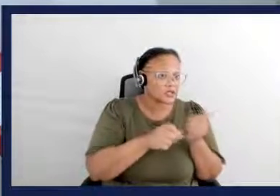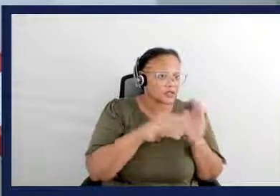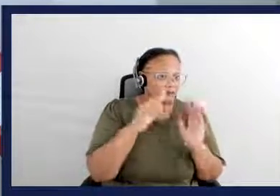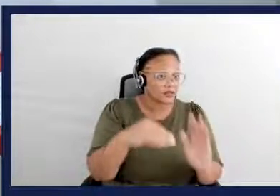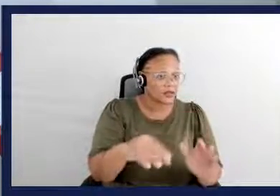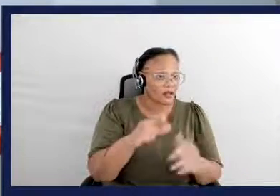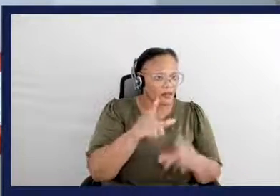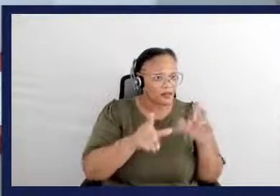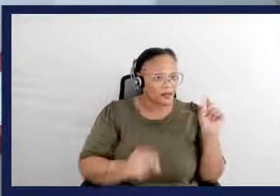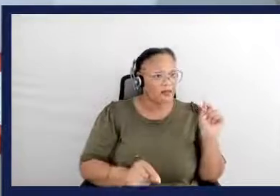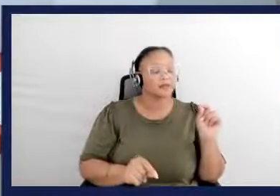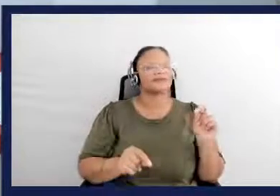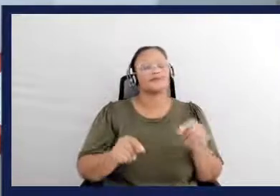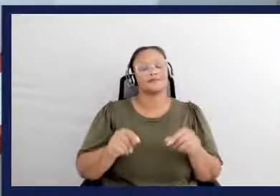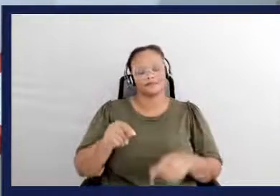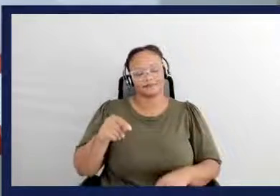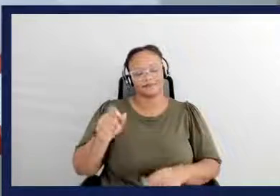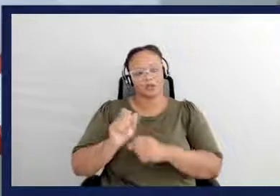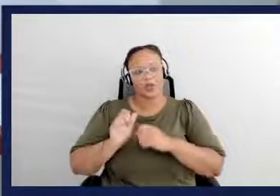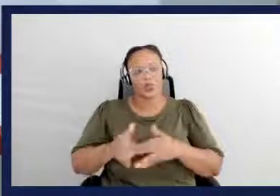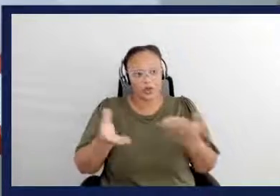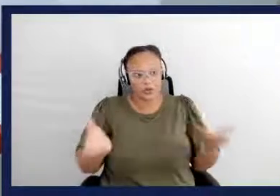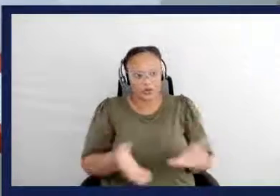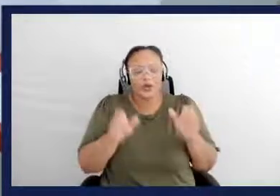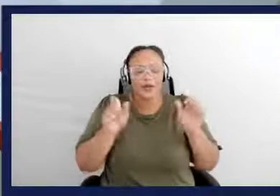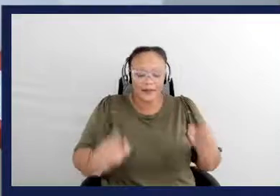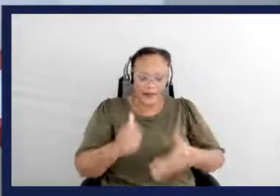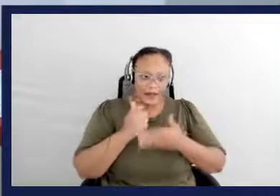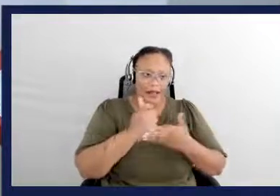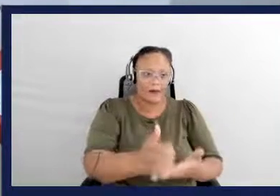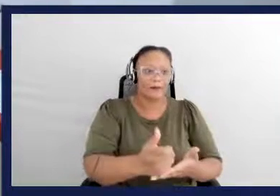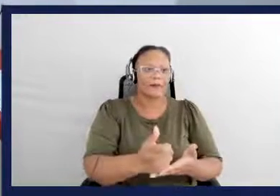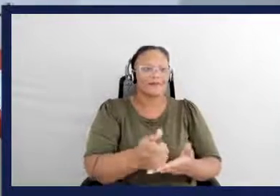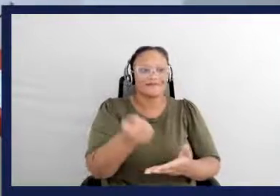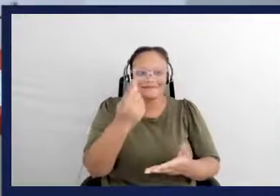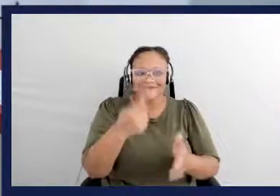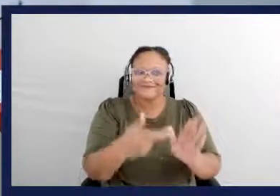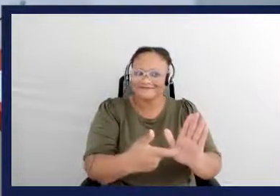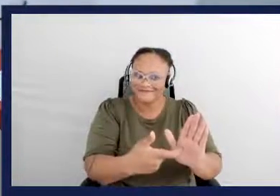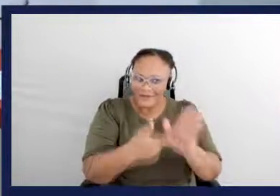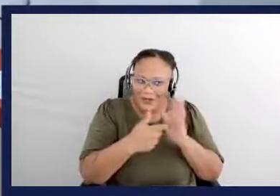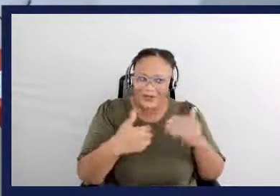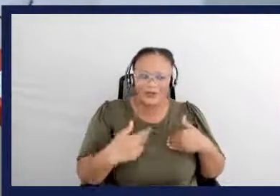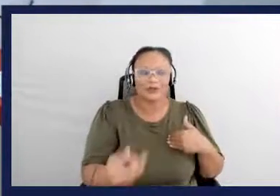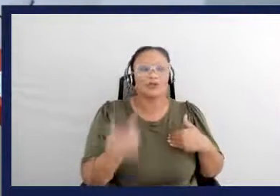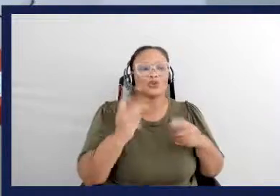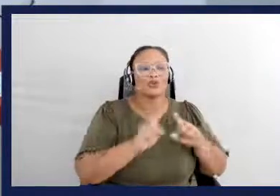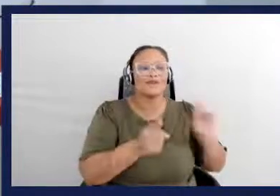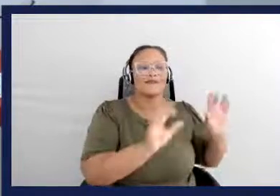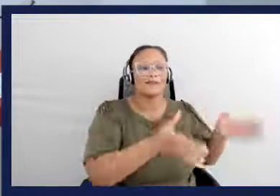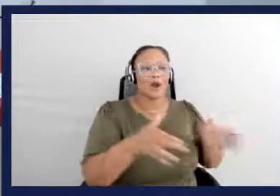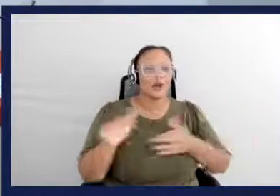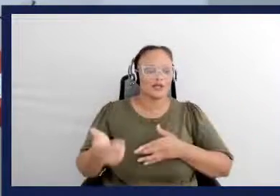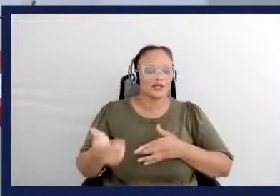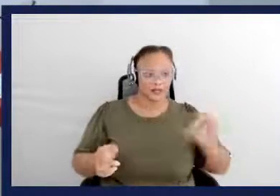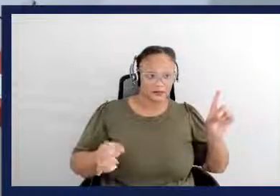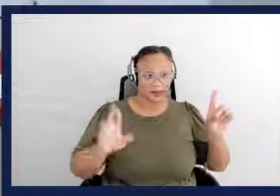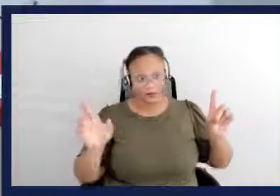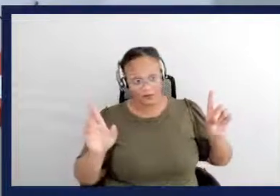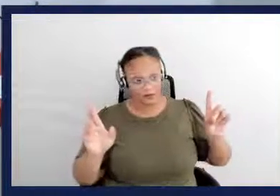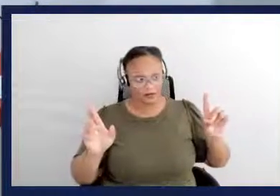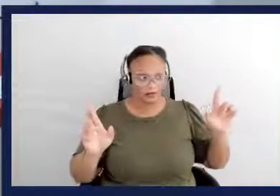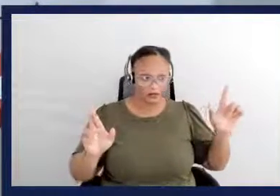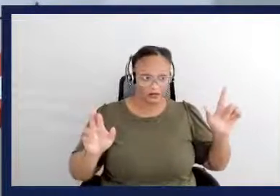workers are able to do that. Again, they'd have to be members of two different parties, and they could even provide that assistance in putting the ballot into